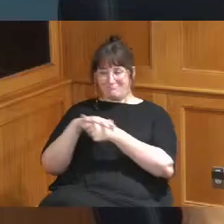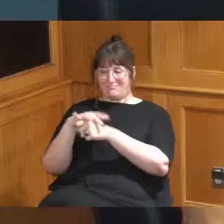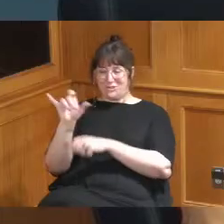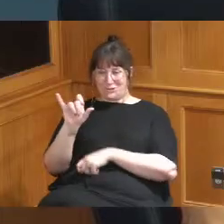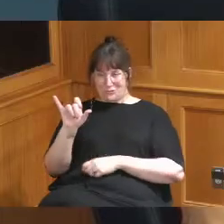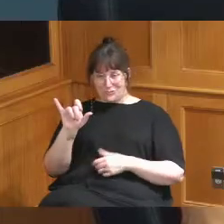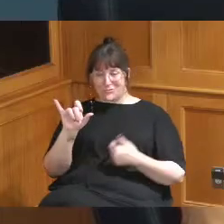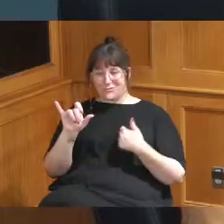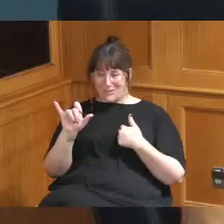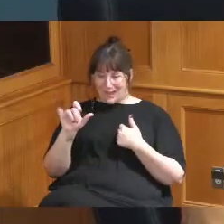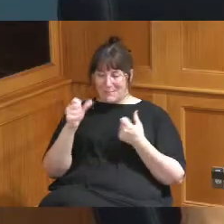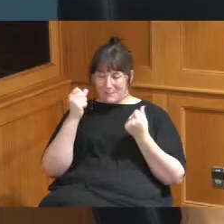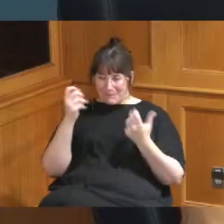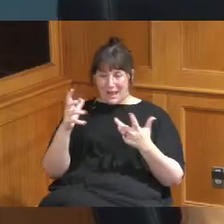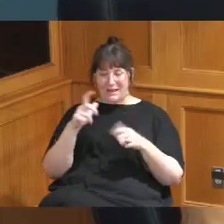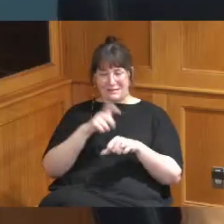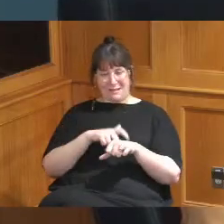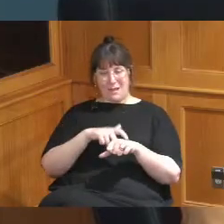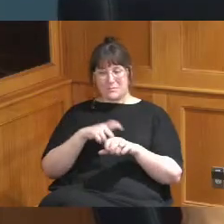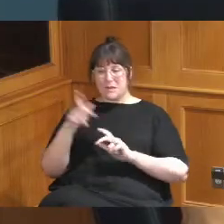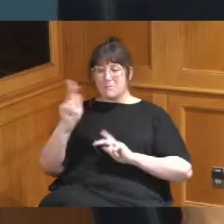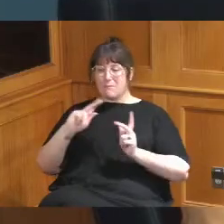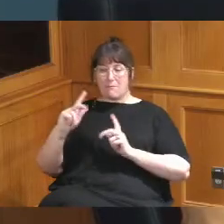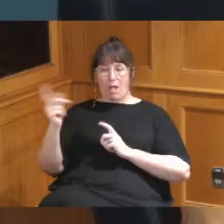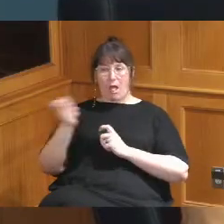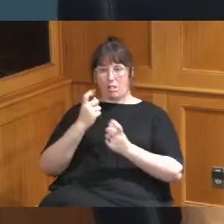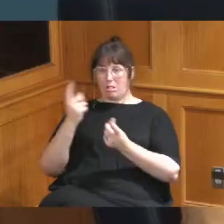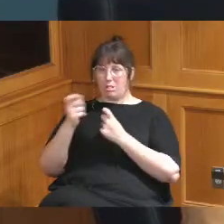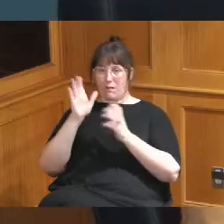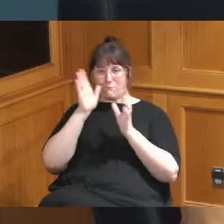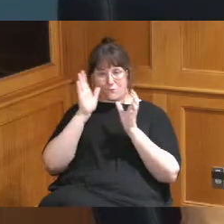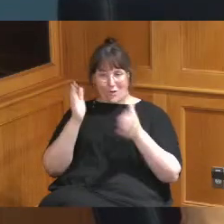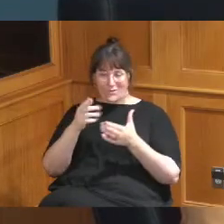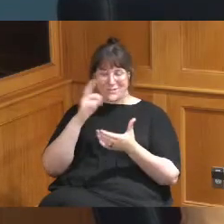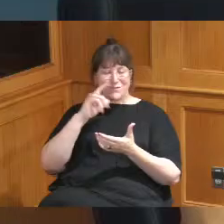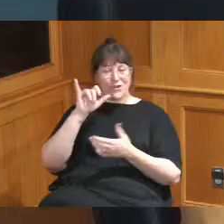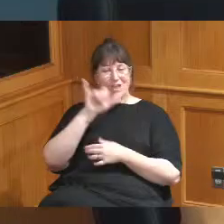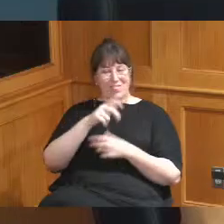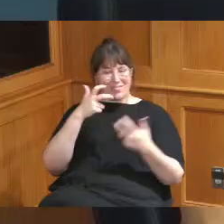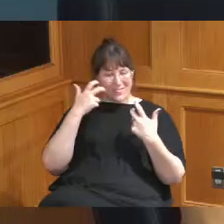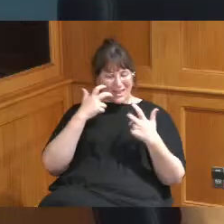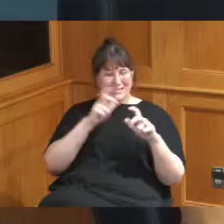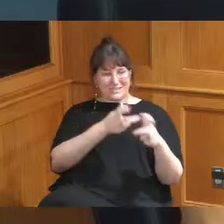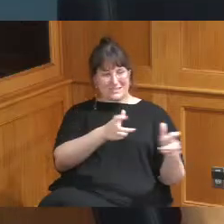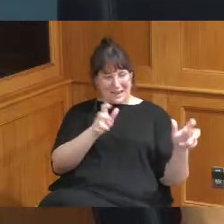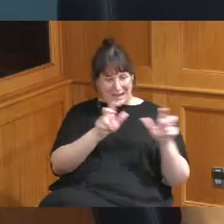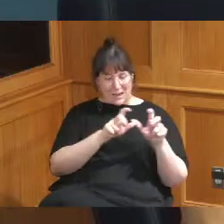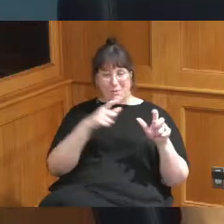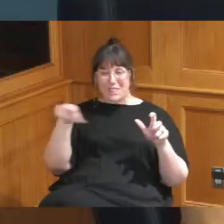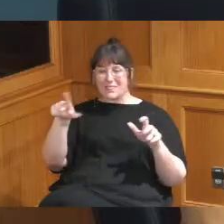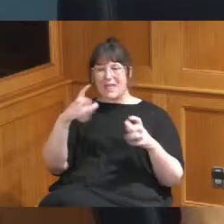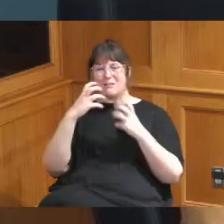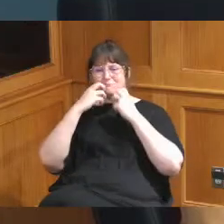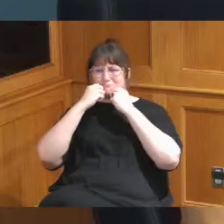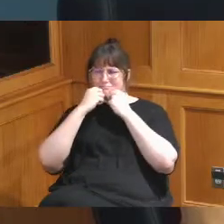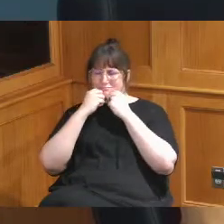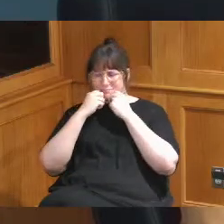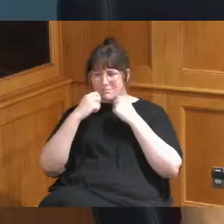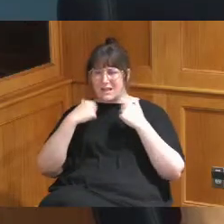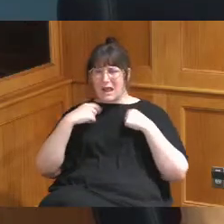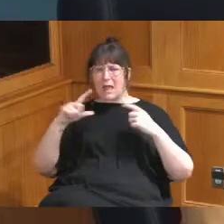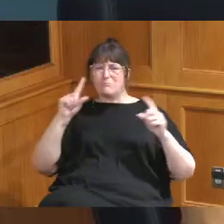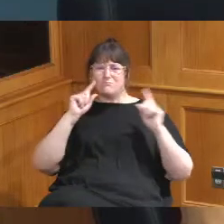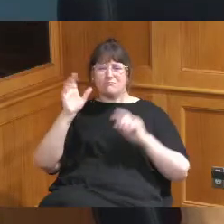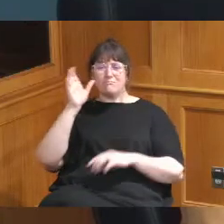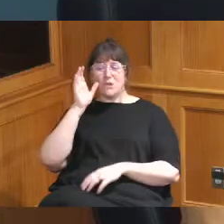times, and this is something that people are very focused on. It is something that people care about. And so I was always hearing,